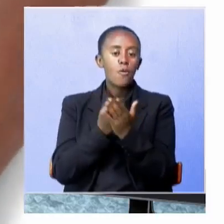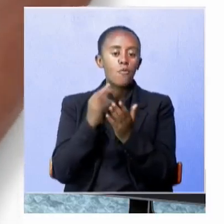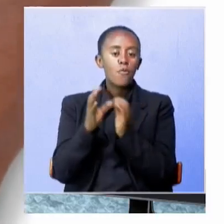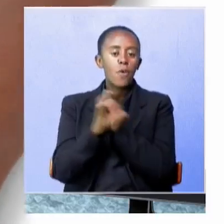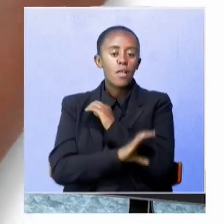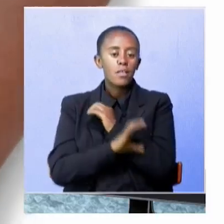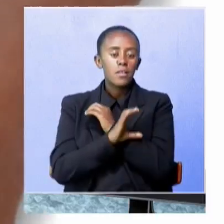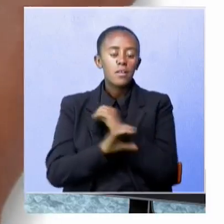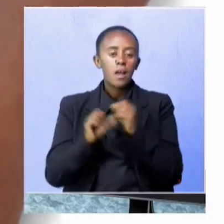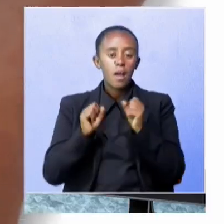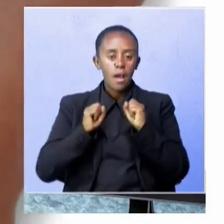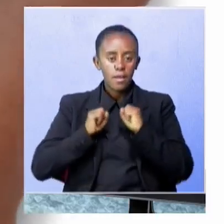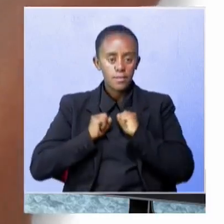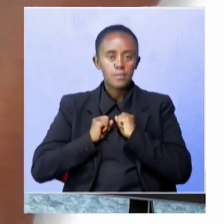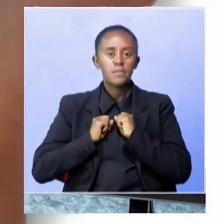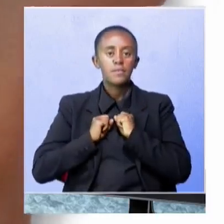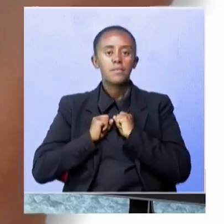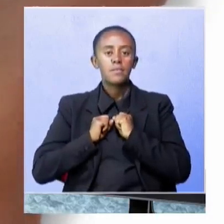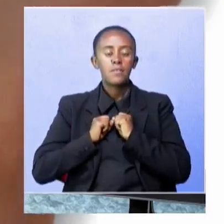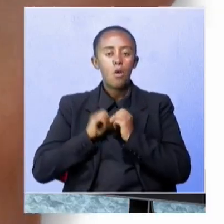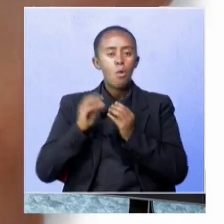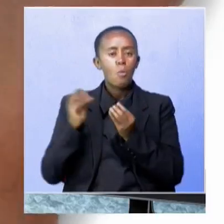has boomed